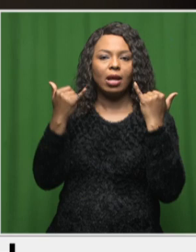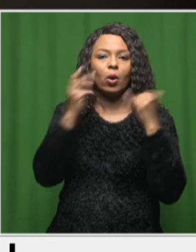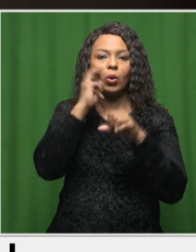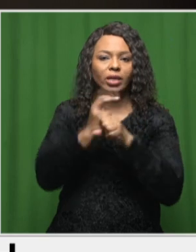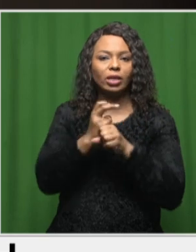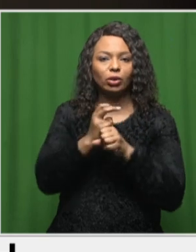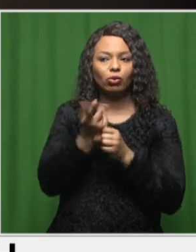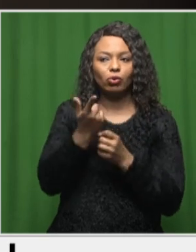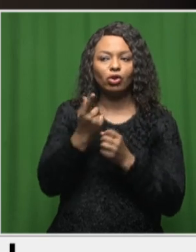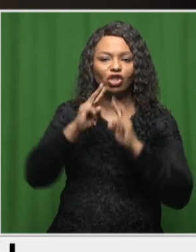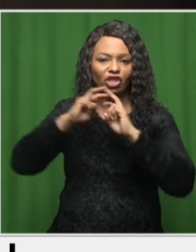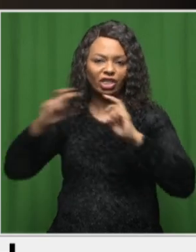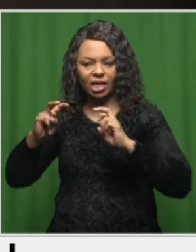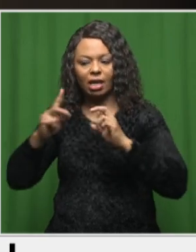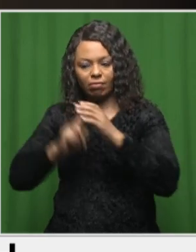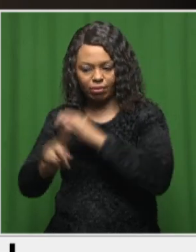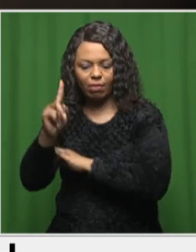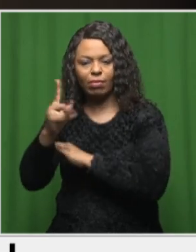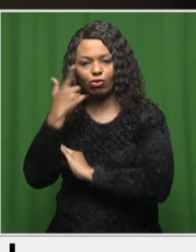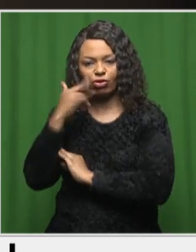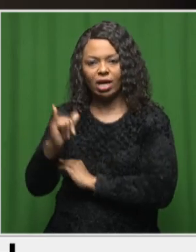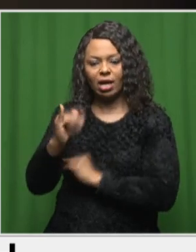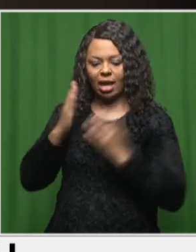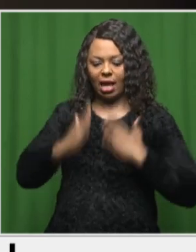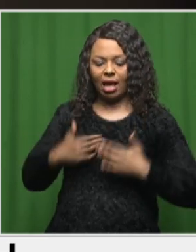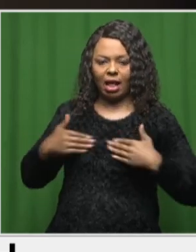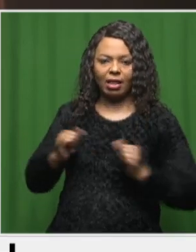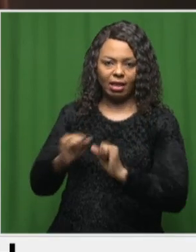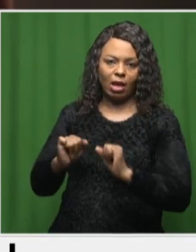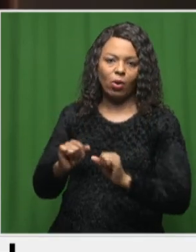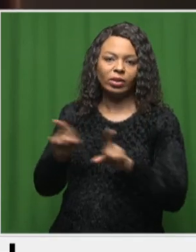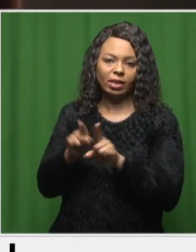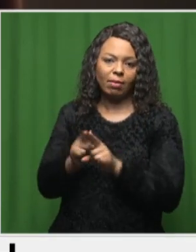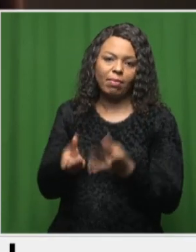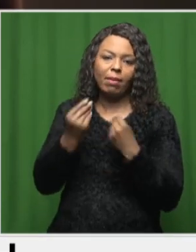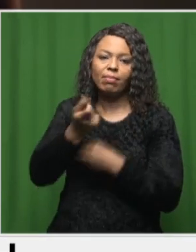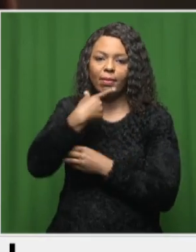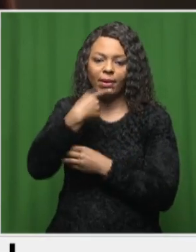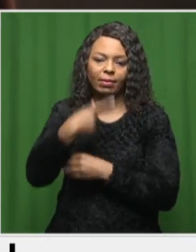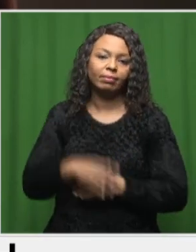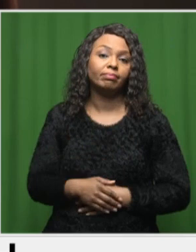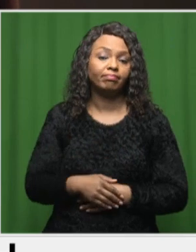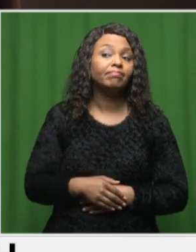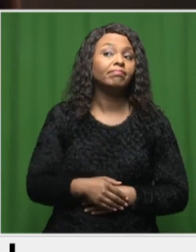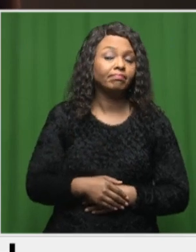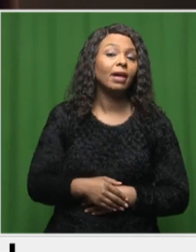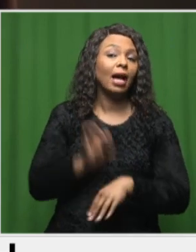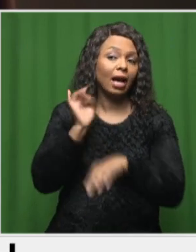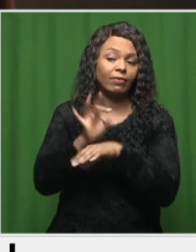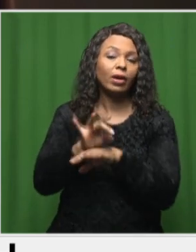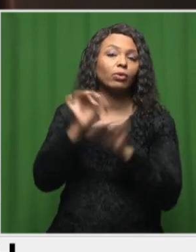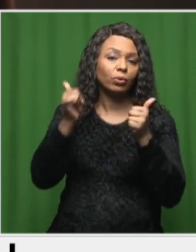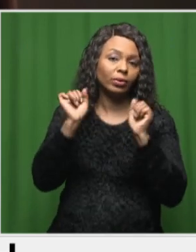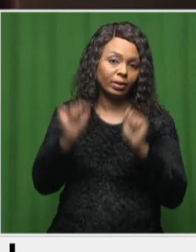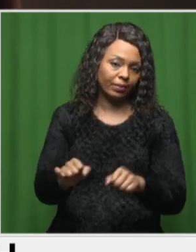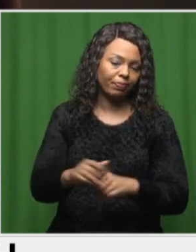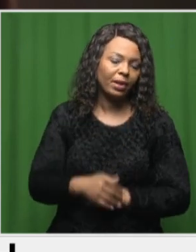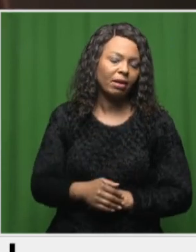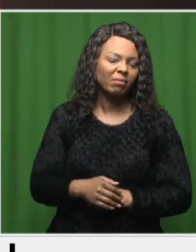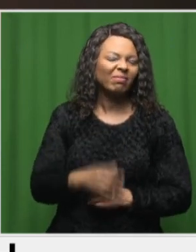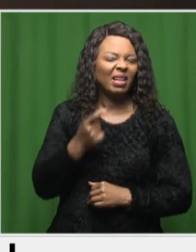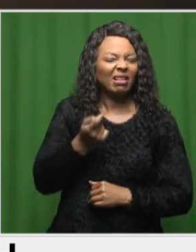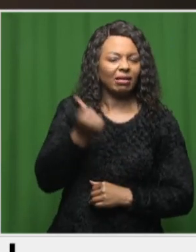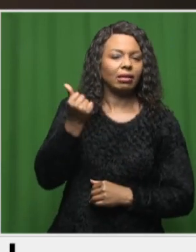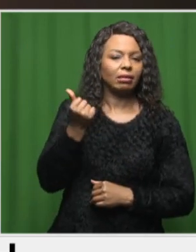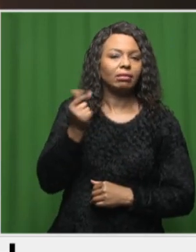yourself medically checked and treated. Sure. All right. I mean, that's good advice. It really is good advice to take. I want to talk a little